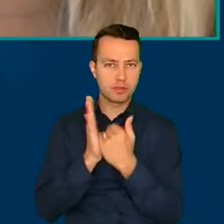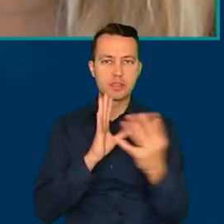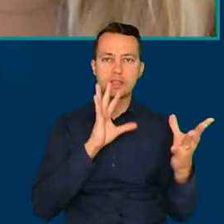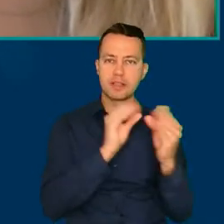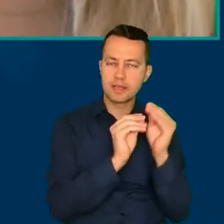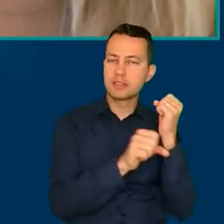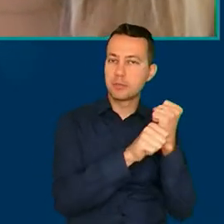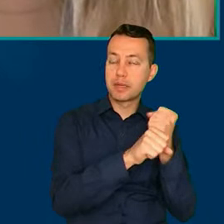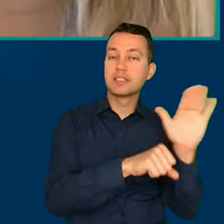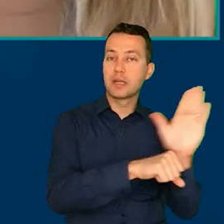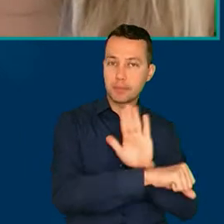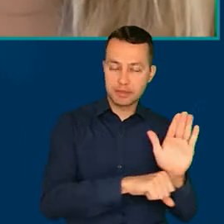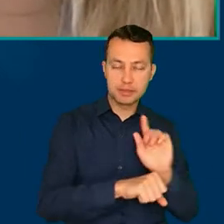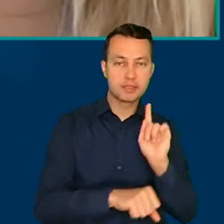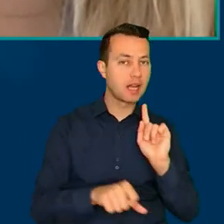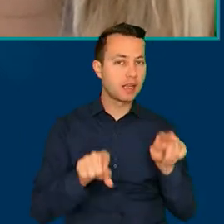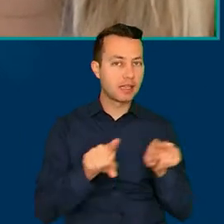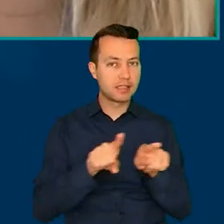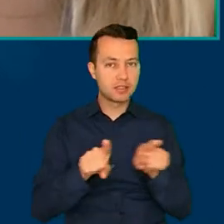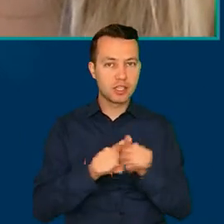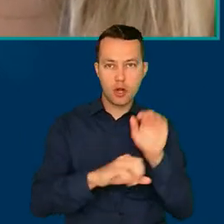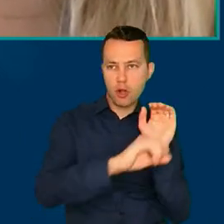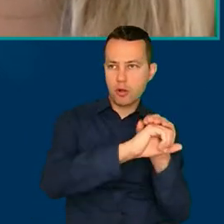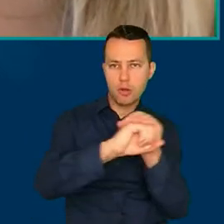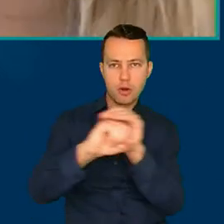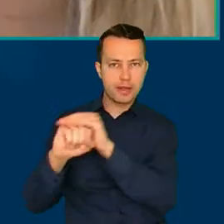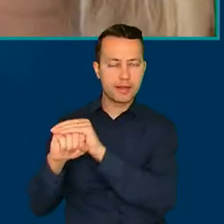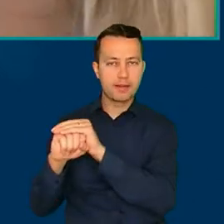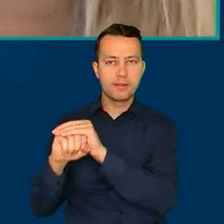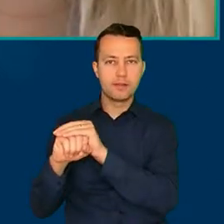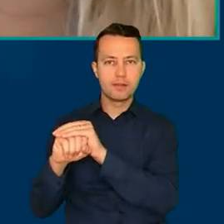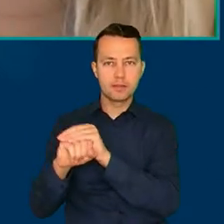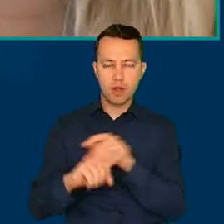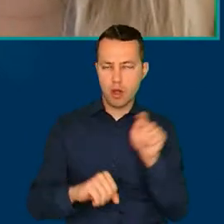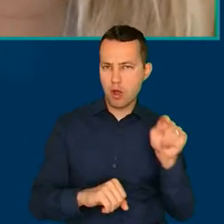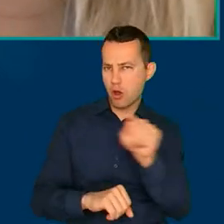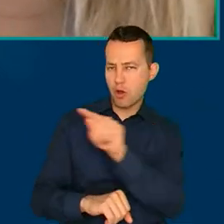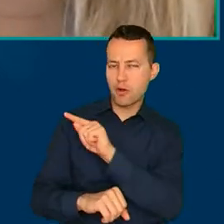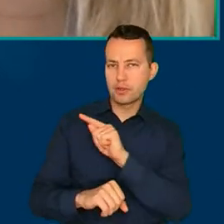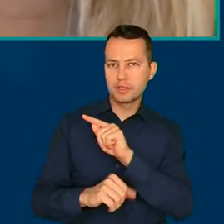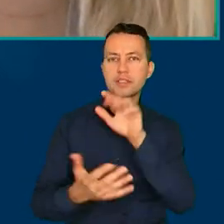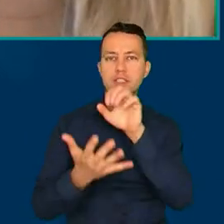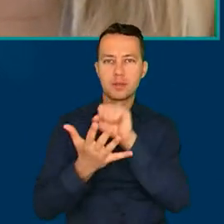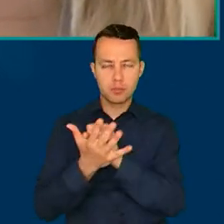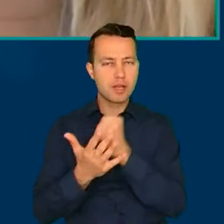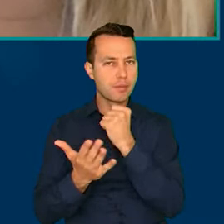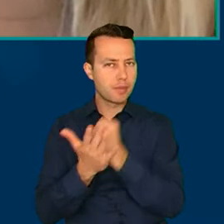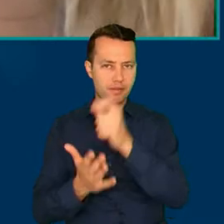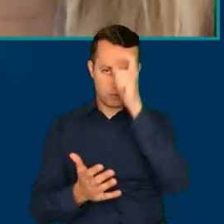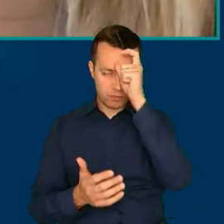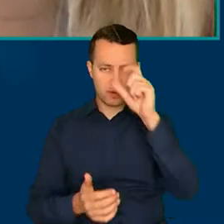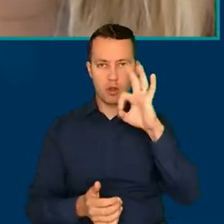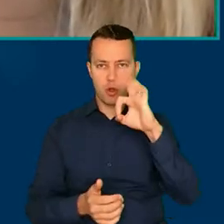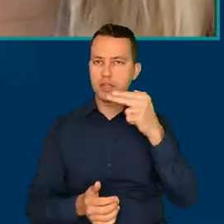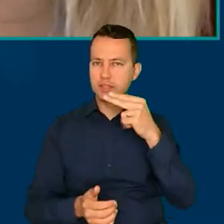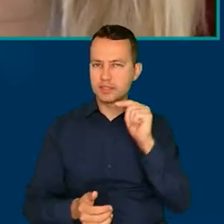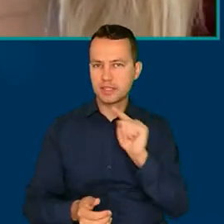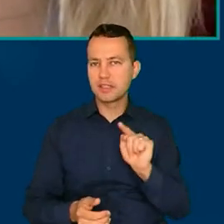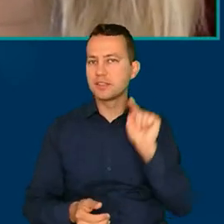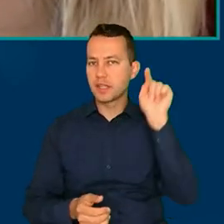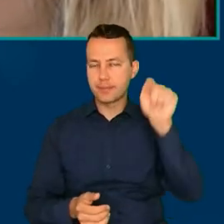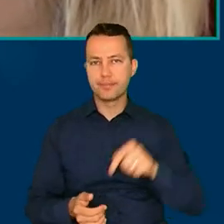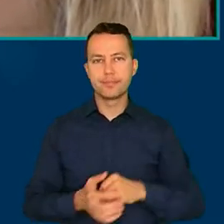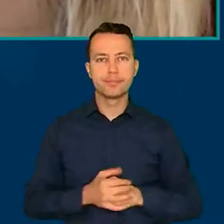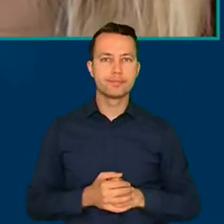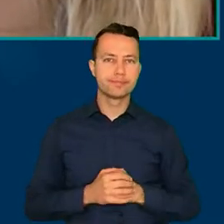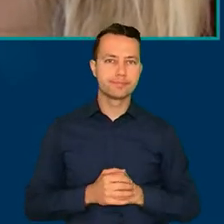So they can help businesses operationalize expectations across the three leading instruments on due diligence.